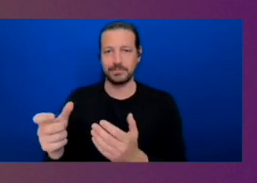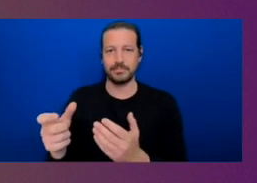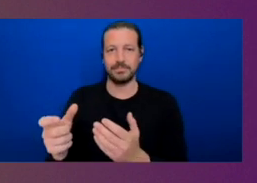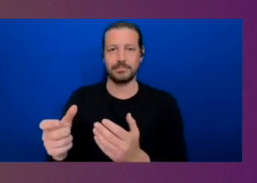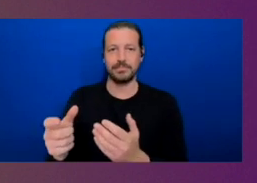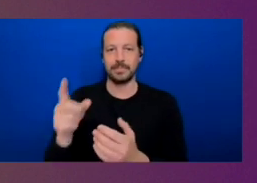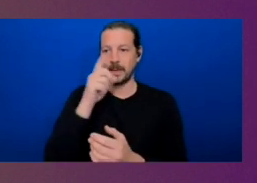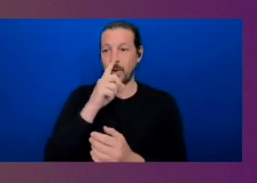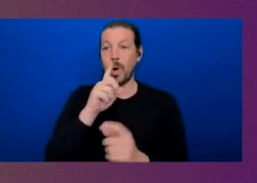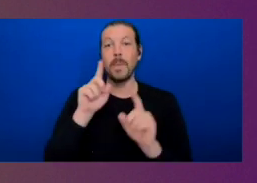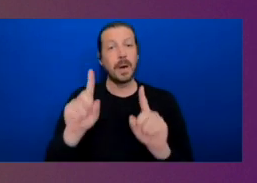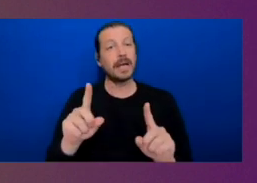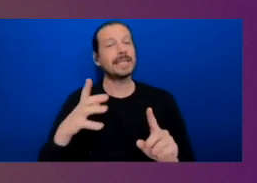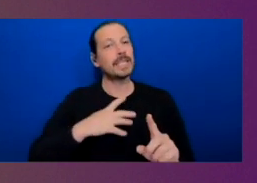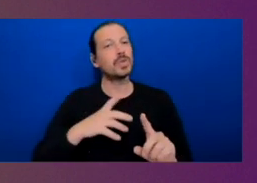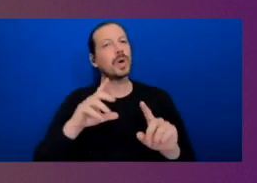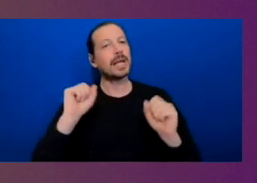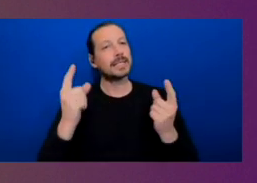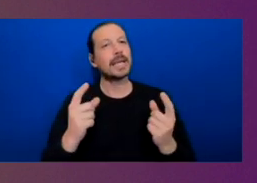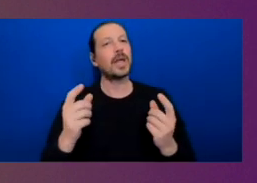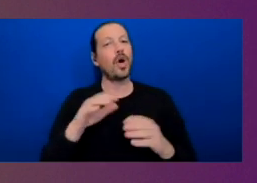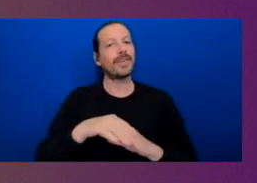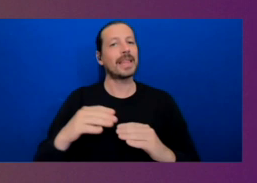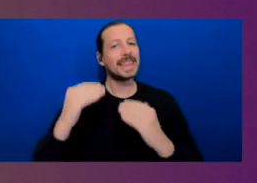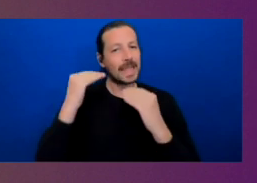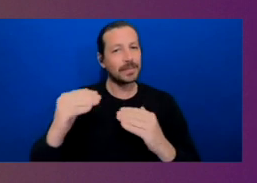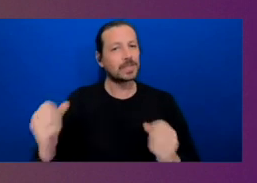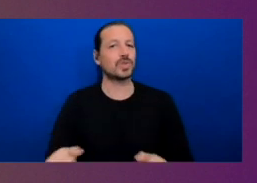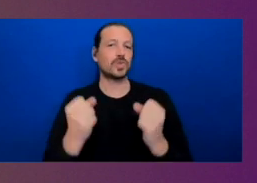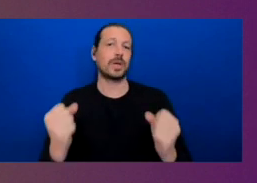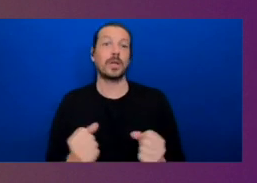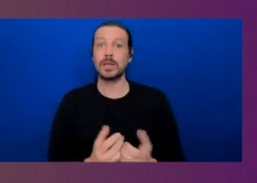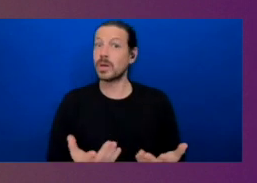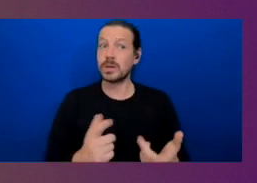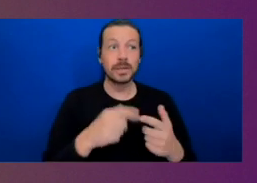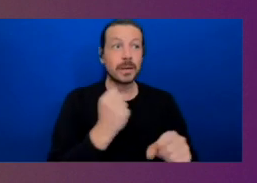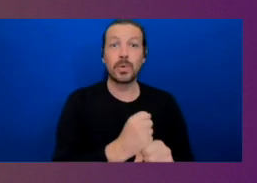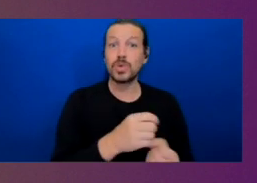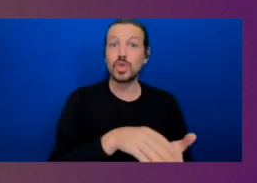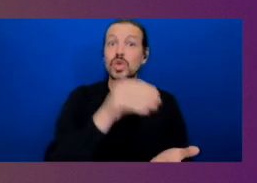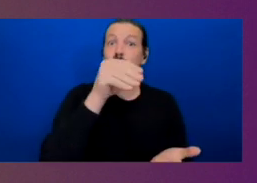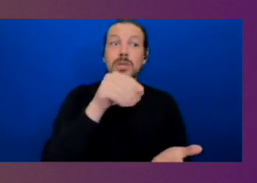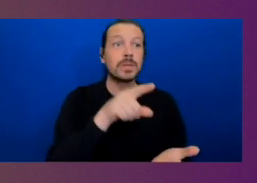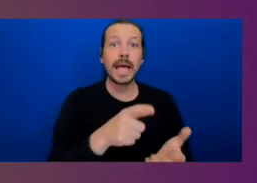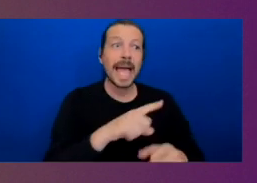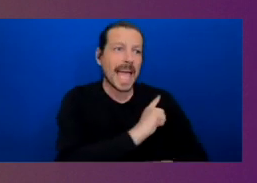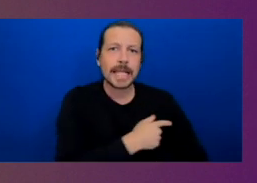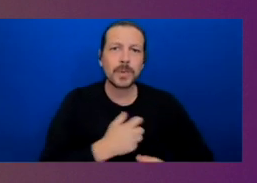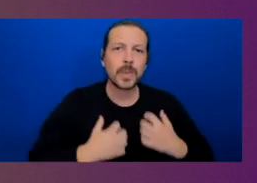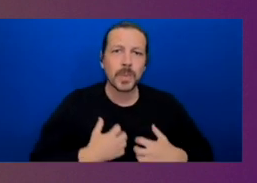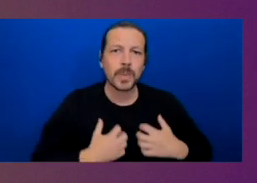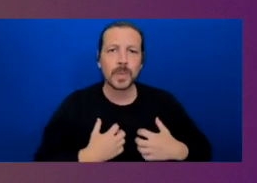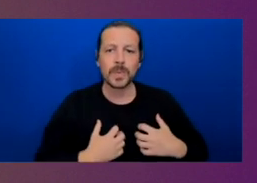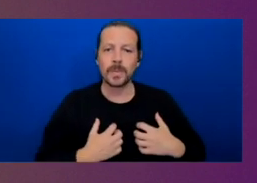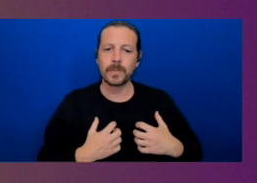of communities of people. So if you're going to students, you've got a lot of energy, you've got a lot of intent, you'll probably have